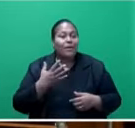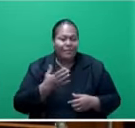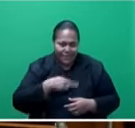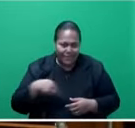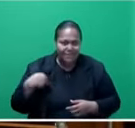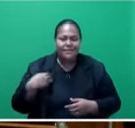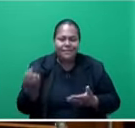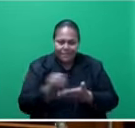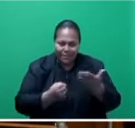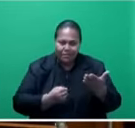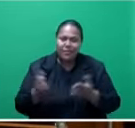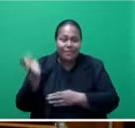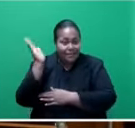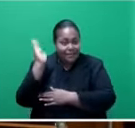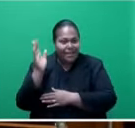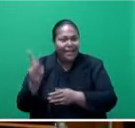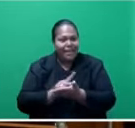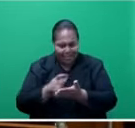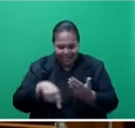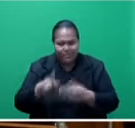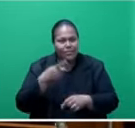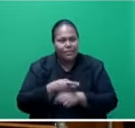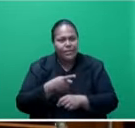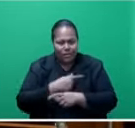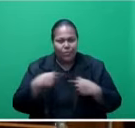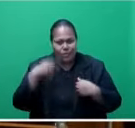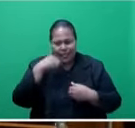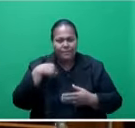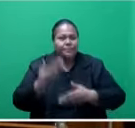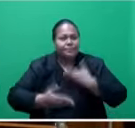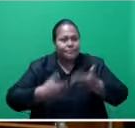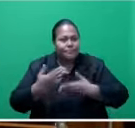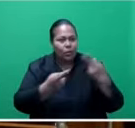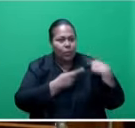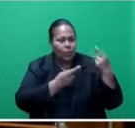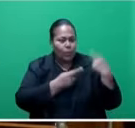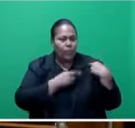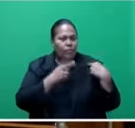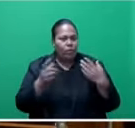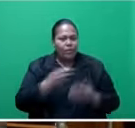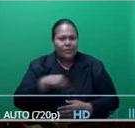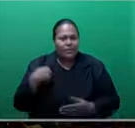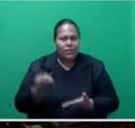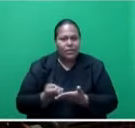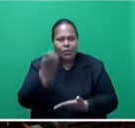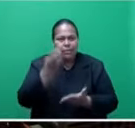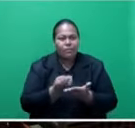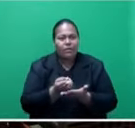week in which we will elaborate in the critical role the ministry is actually playing in economic recovery. I thank you, sir.